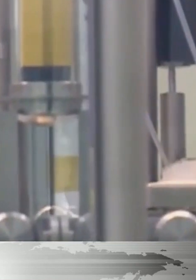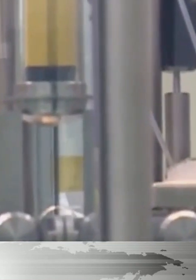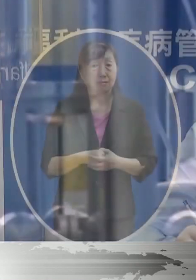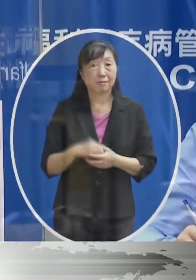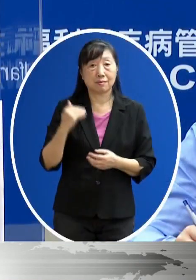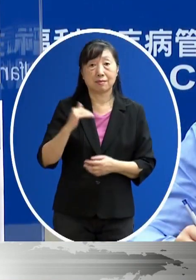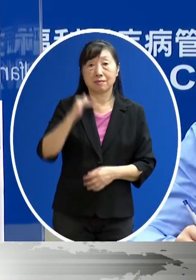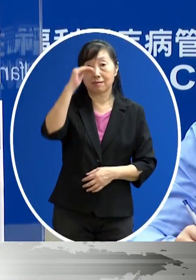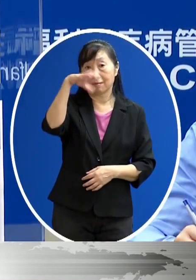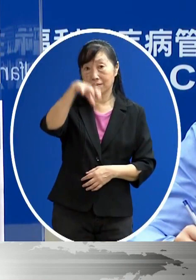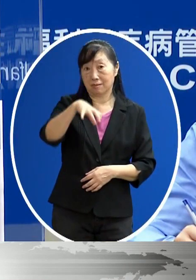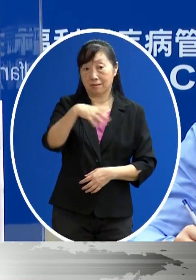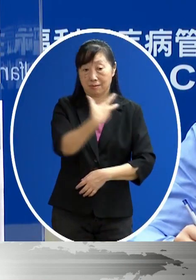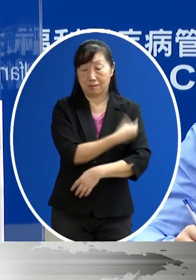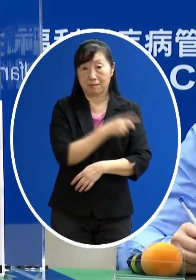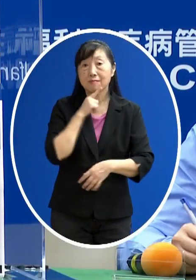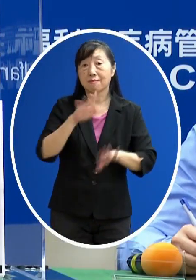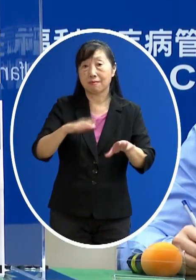production.